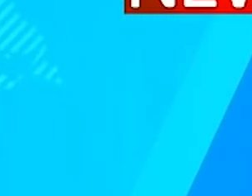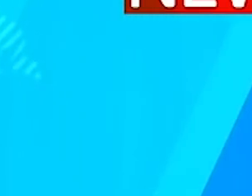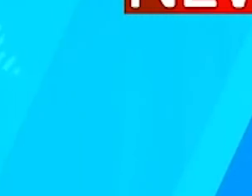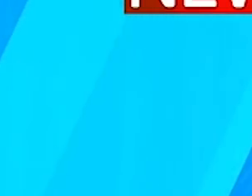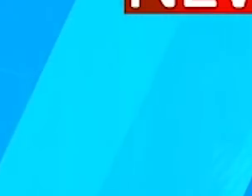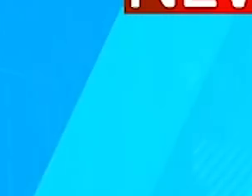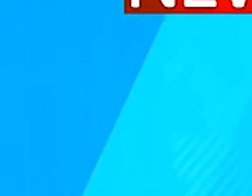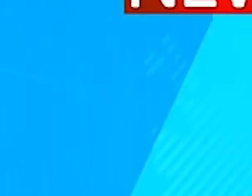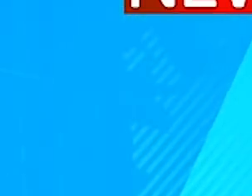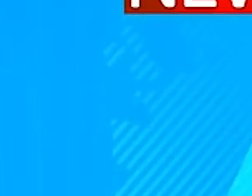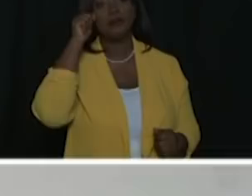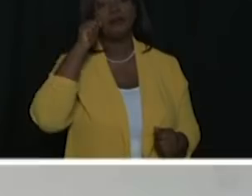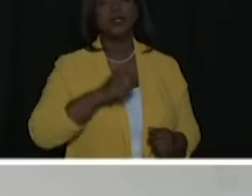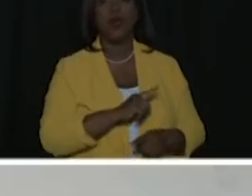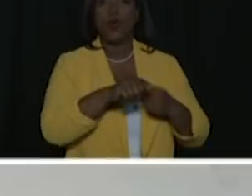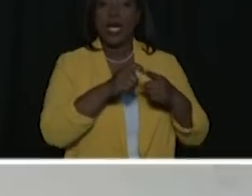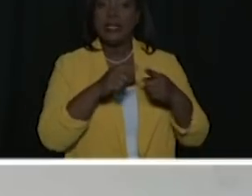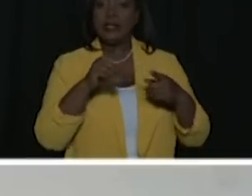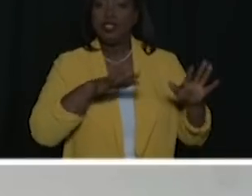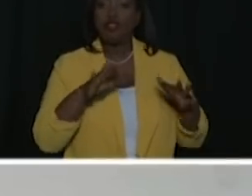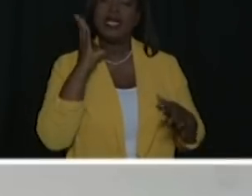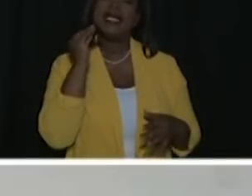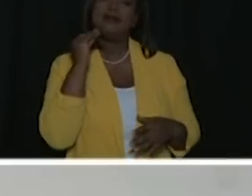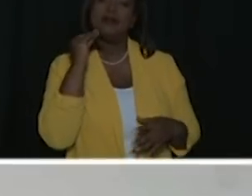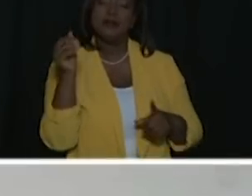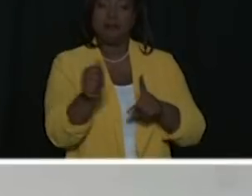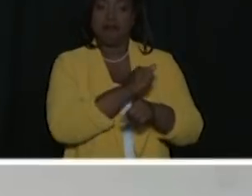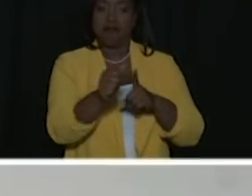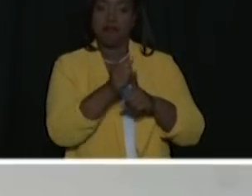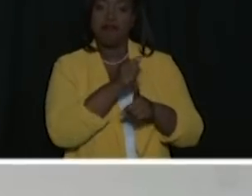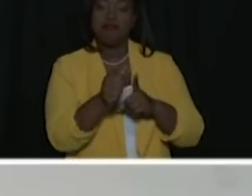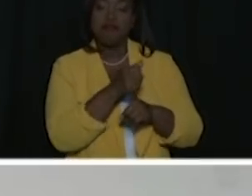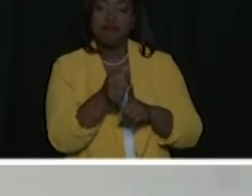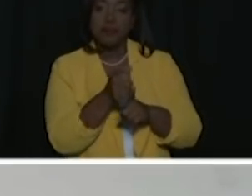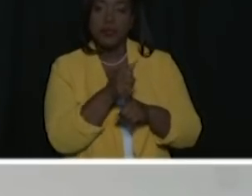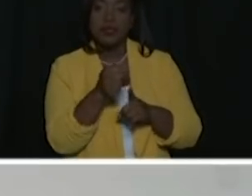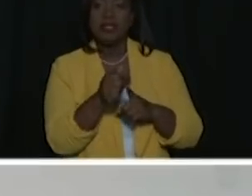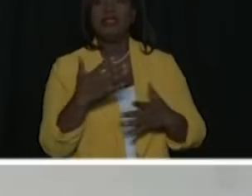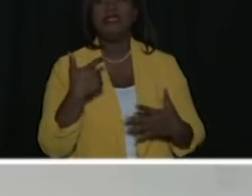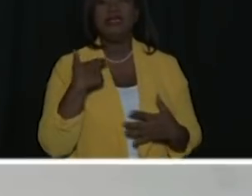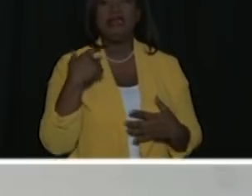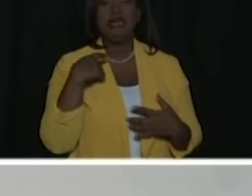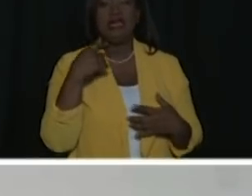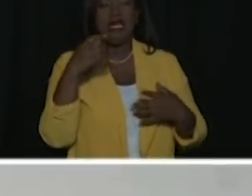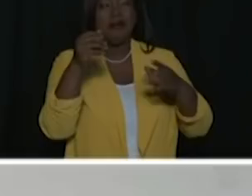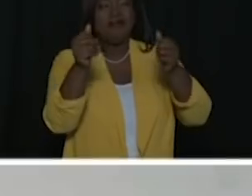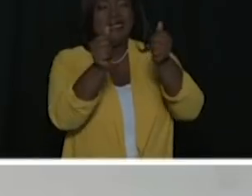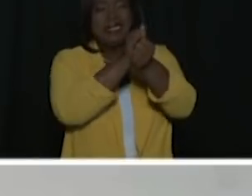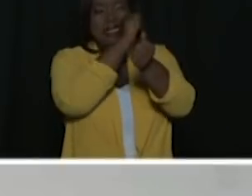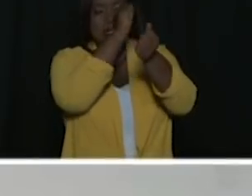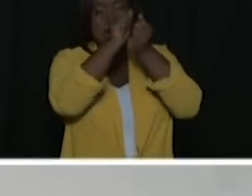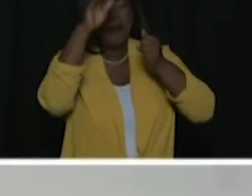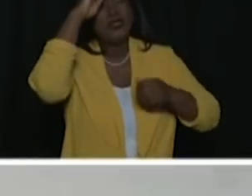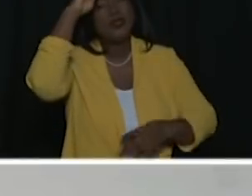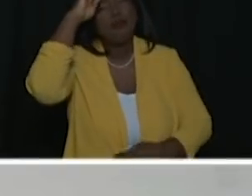and intervention efforts. Child psychologist Dr. Kai Morgan says child abuse is a type of trauma that